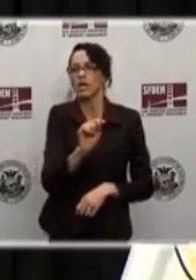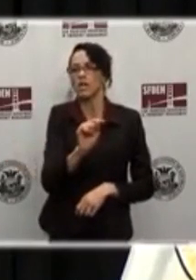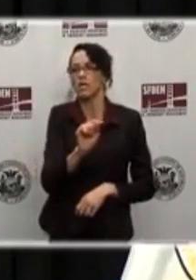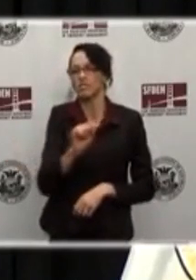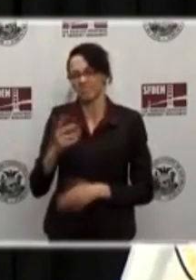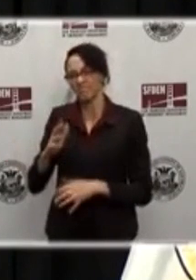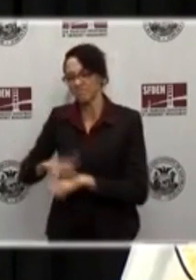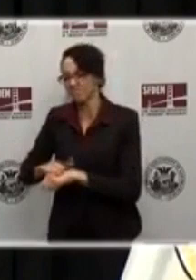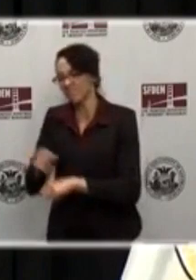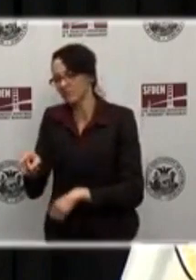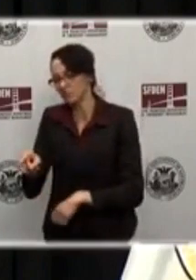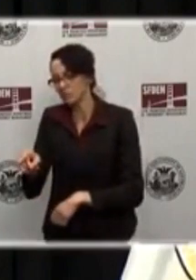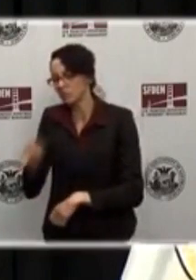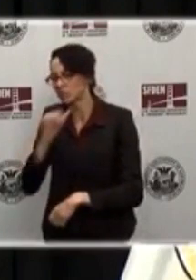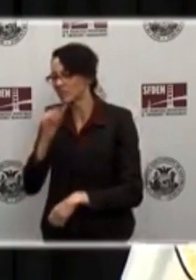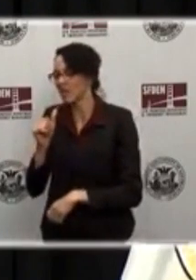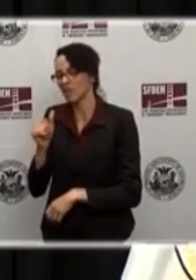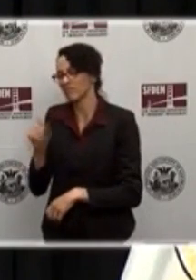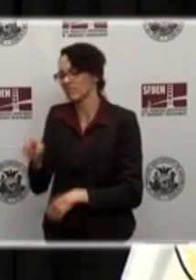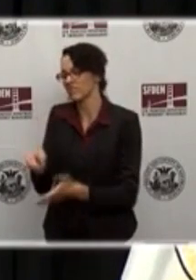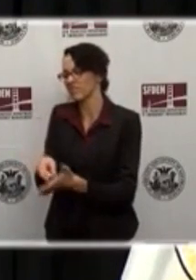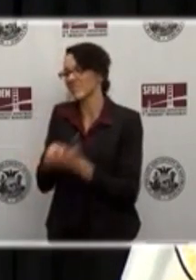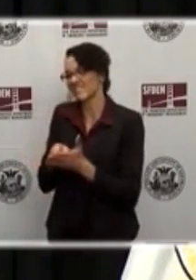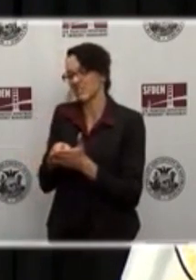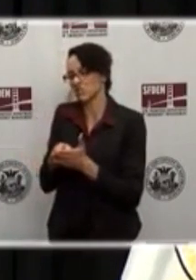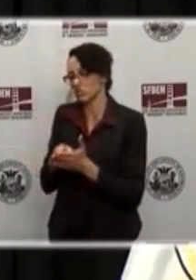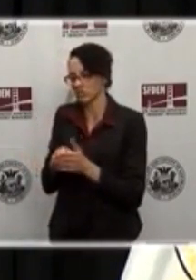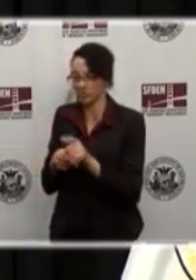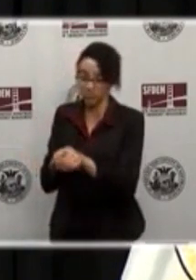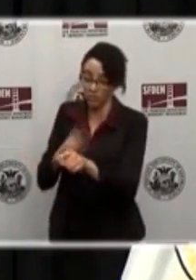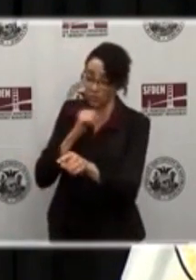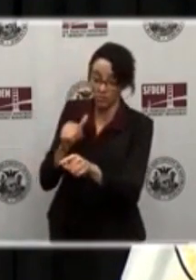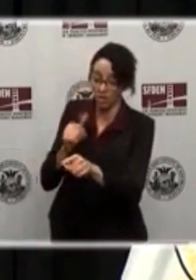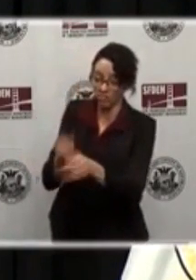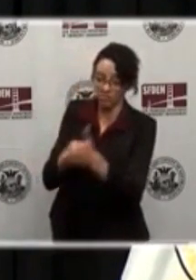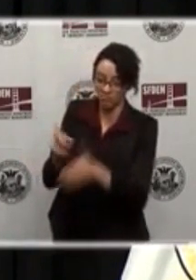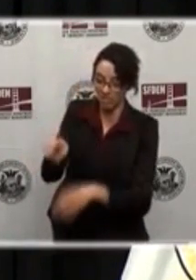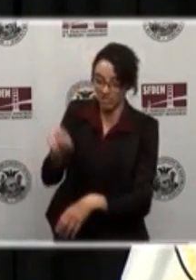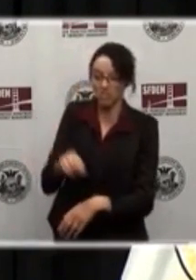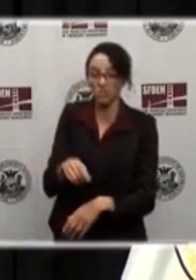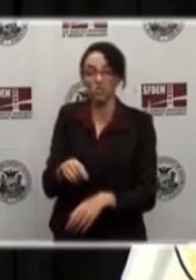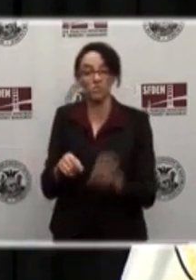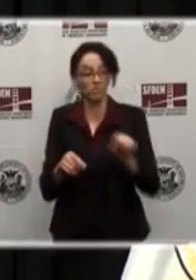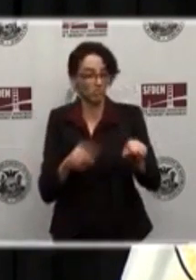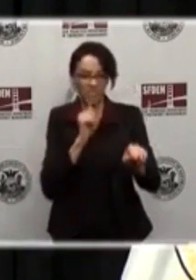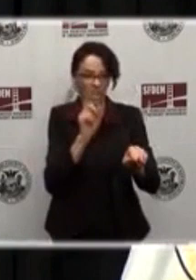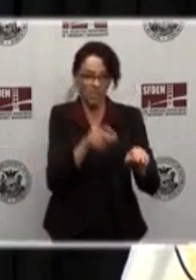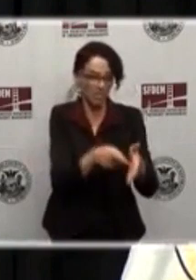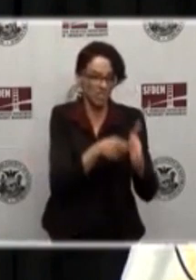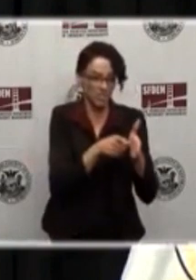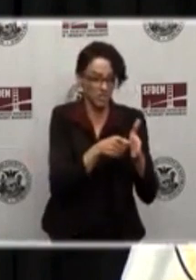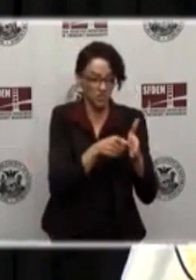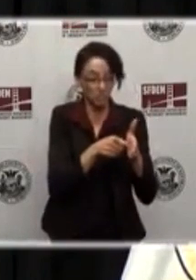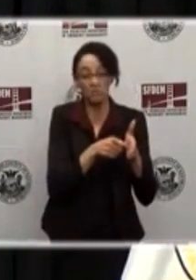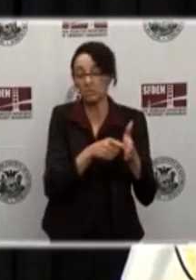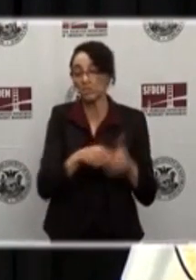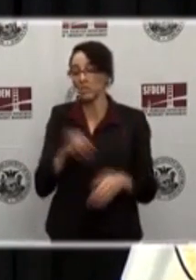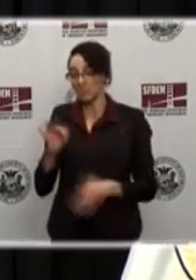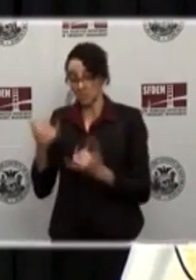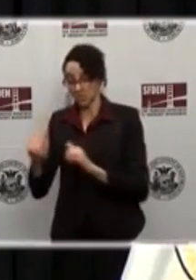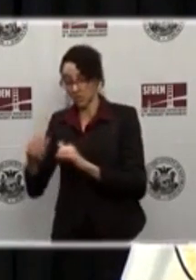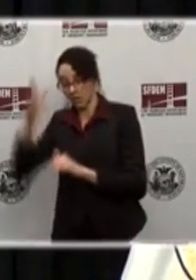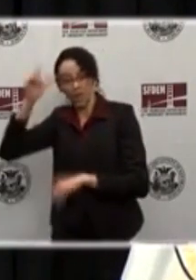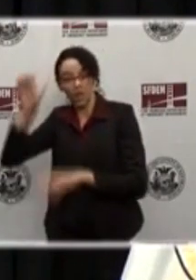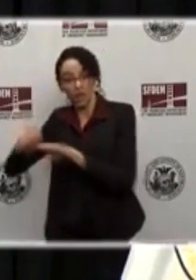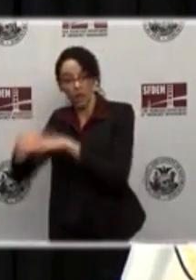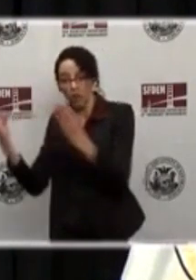non-essential, and when those businesses have been contacted, we've taken incident reports. Those incident reports can lead